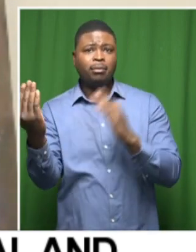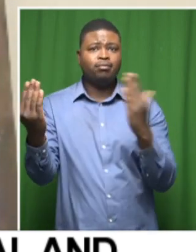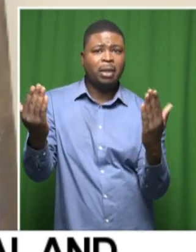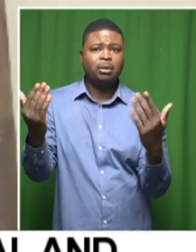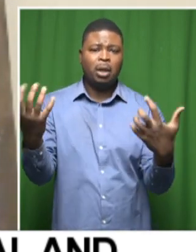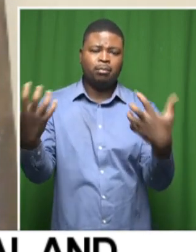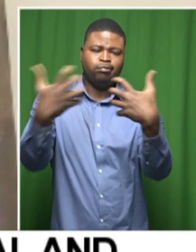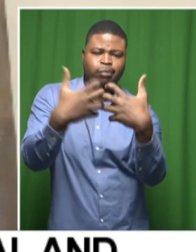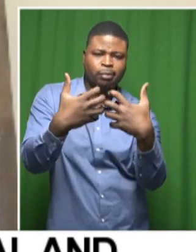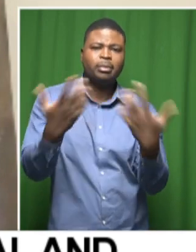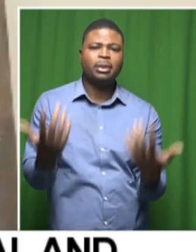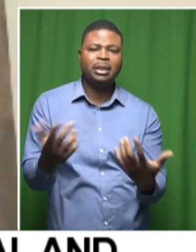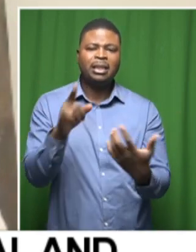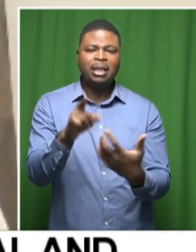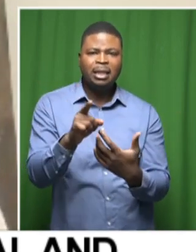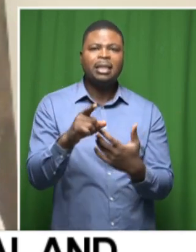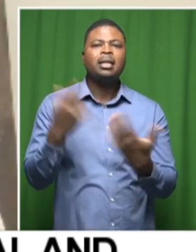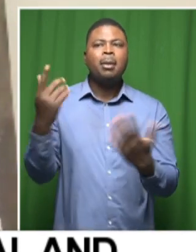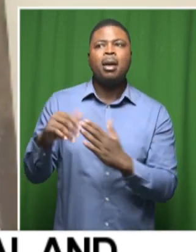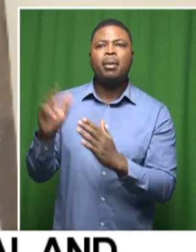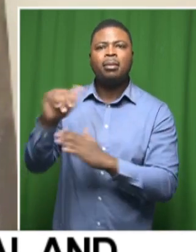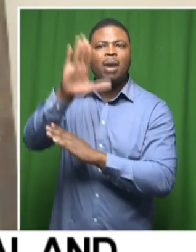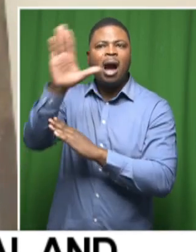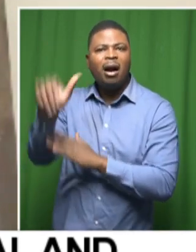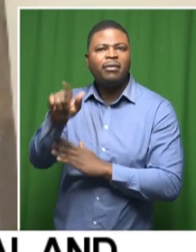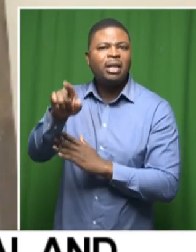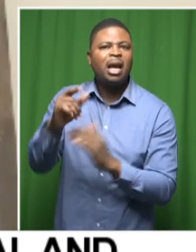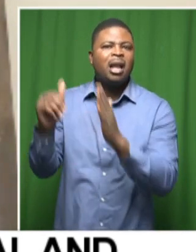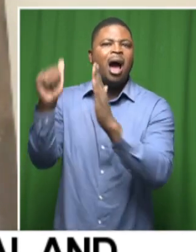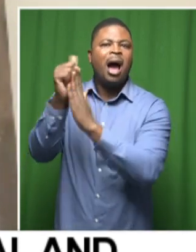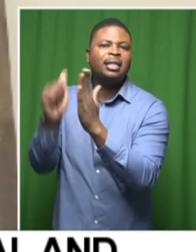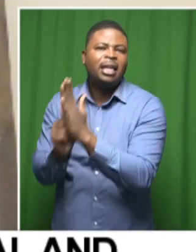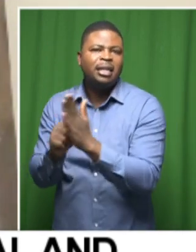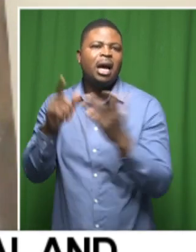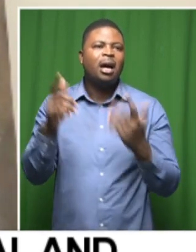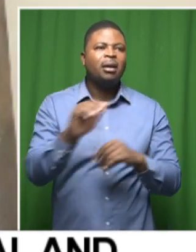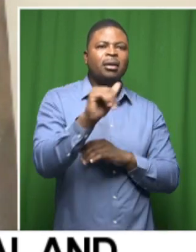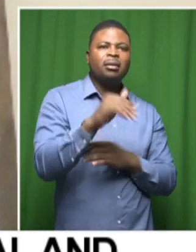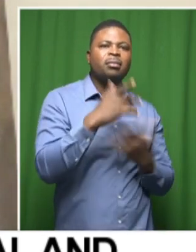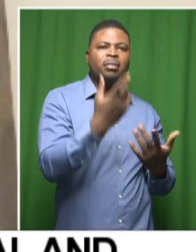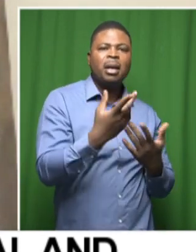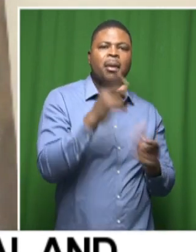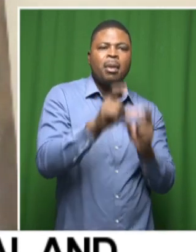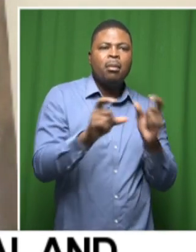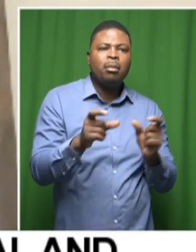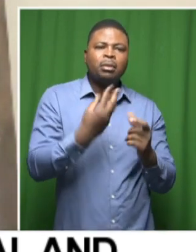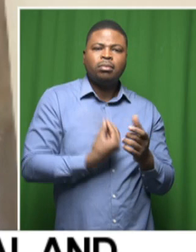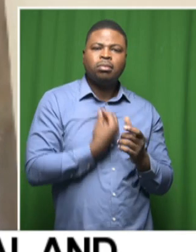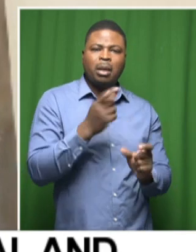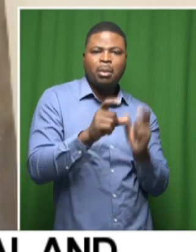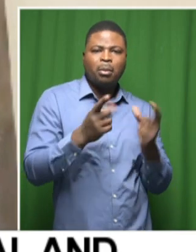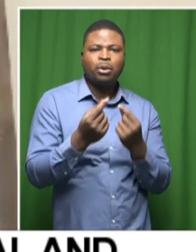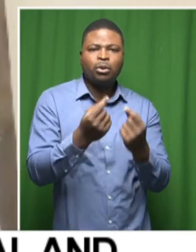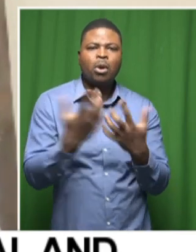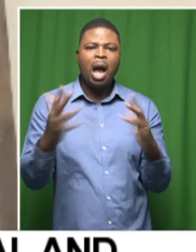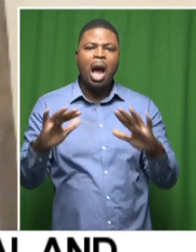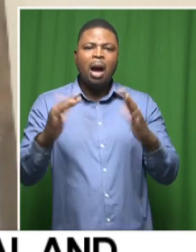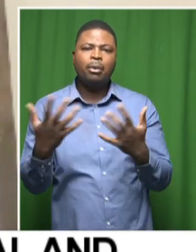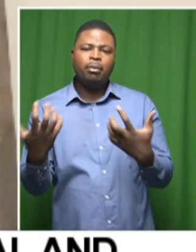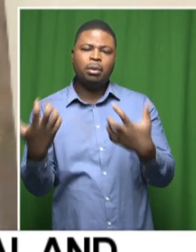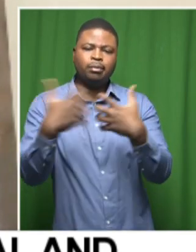with the investment agenda and it's matched with where people have interests and capabilities. Indeed. And I think that's really